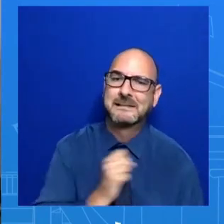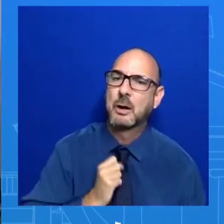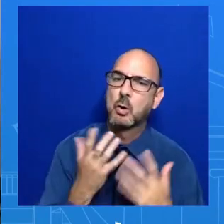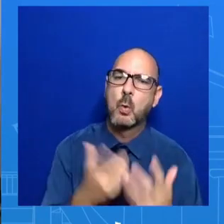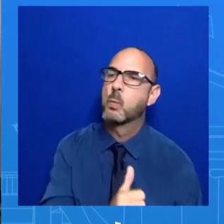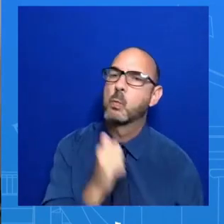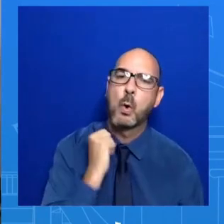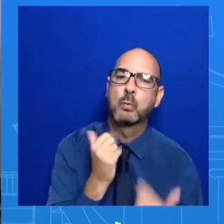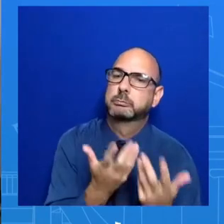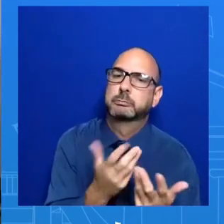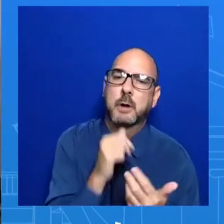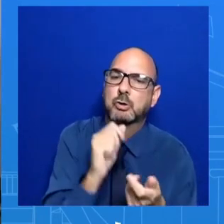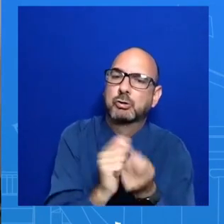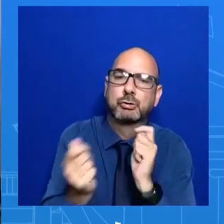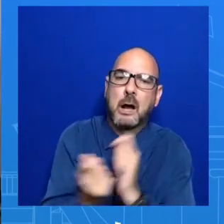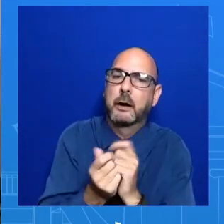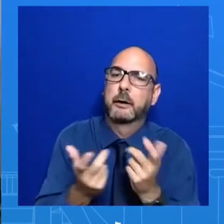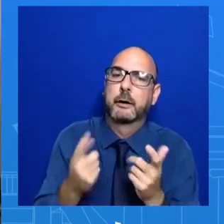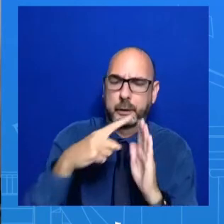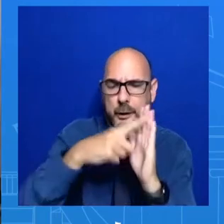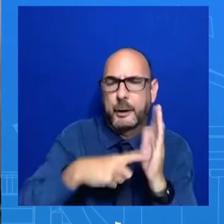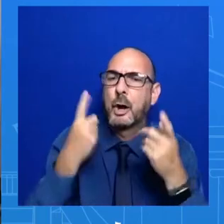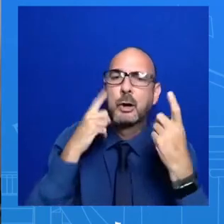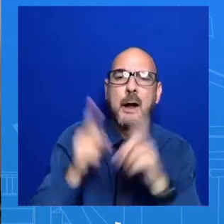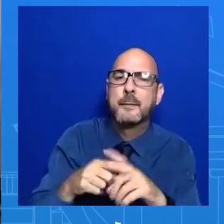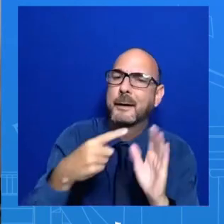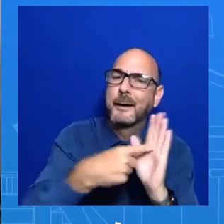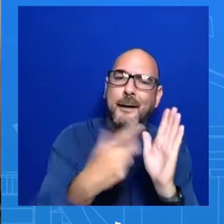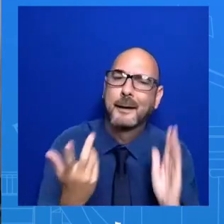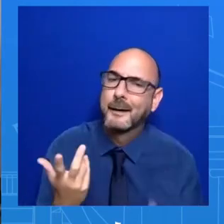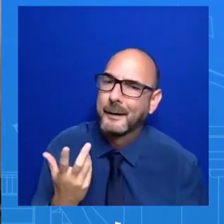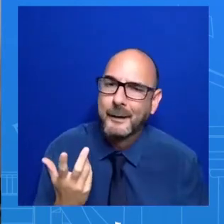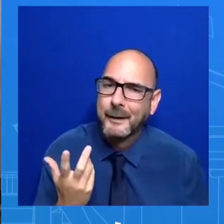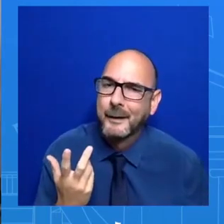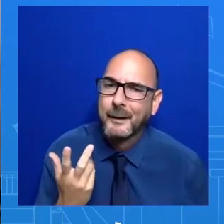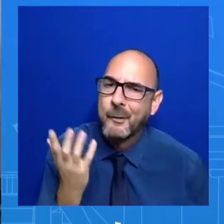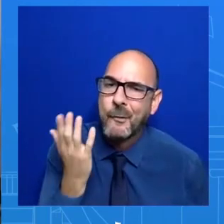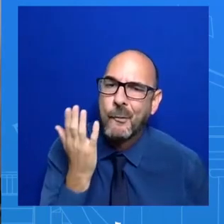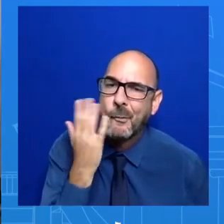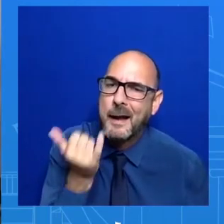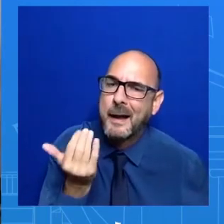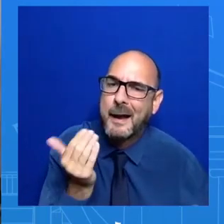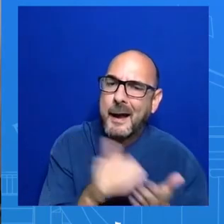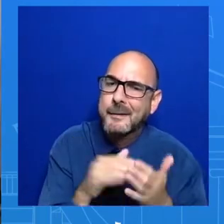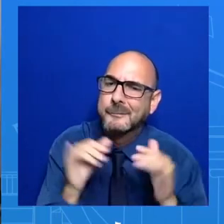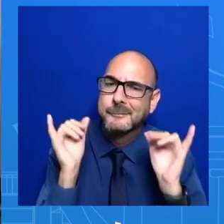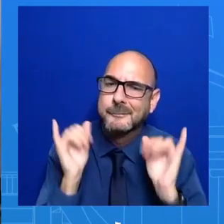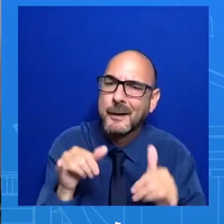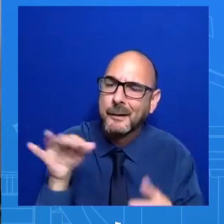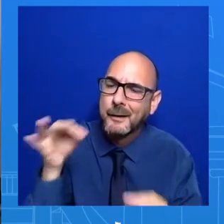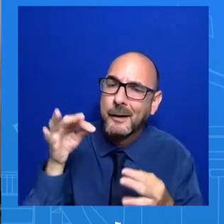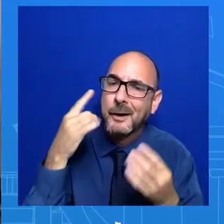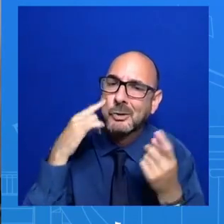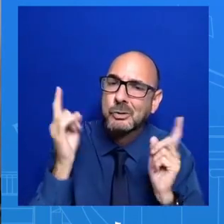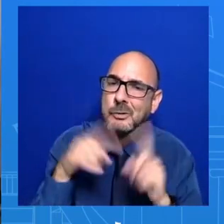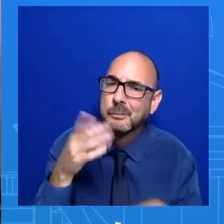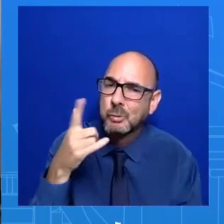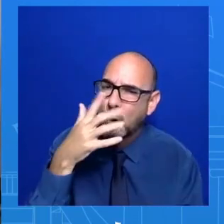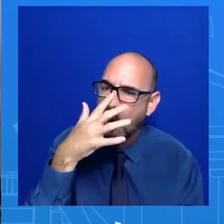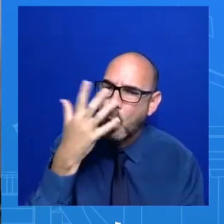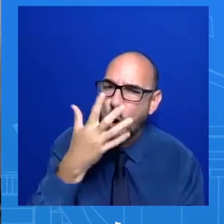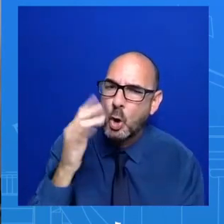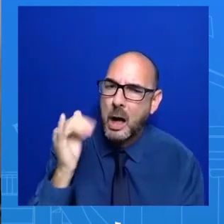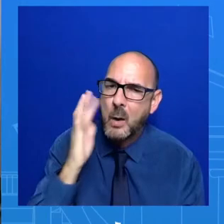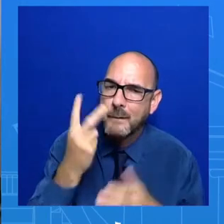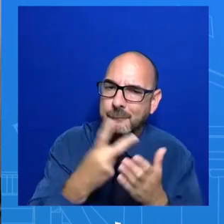like, if anything, bringing up this vote again and setting it up to fail again is really just an indication